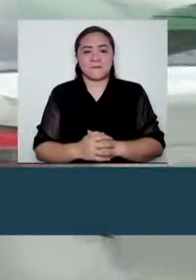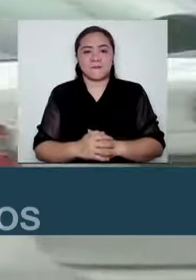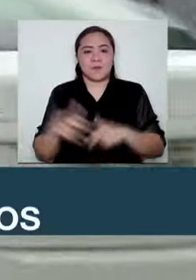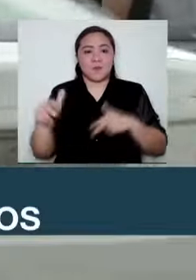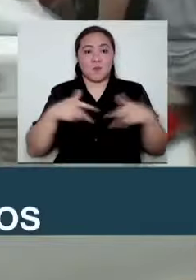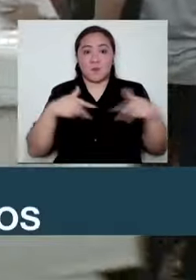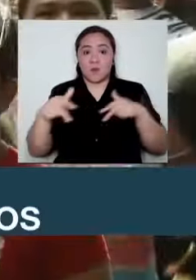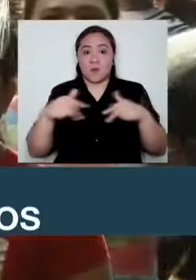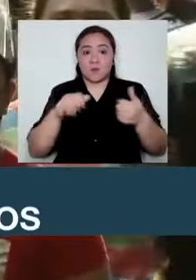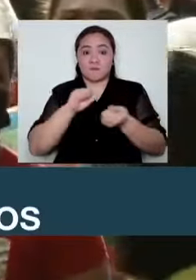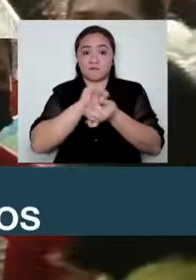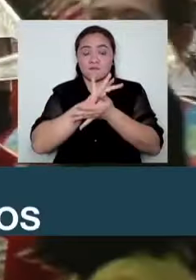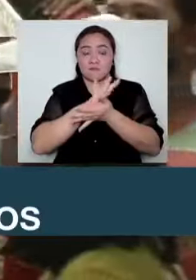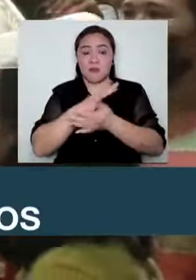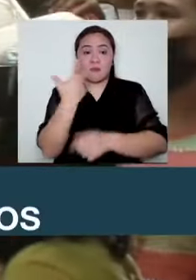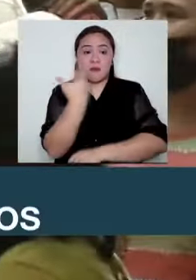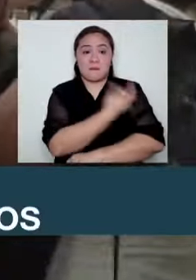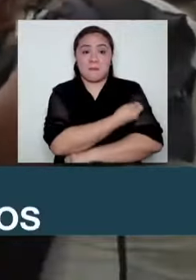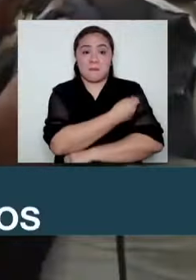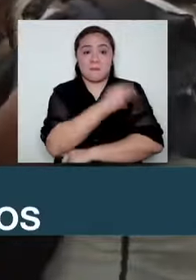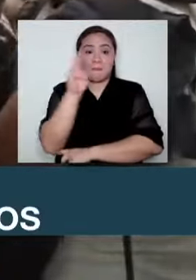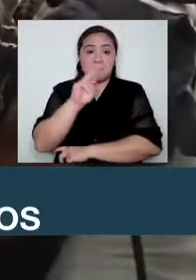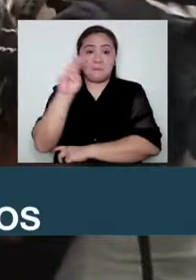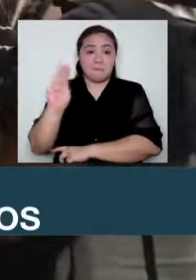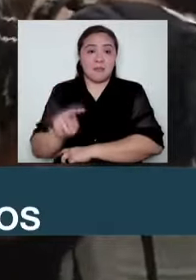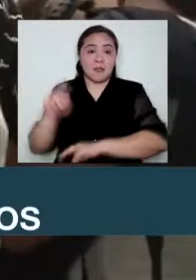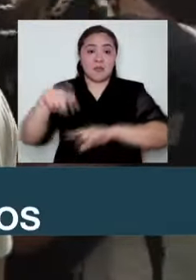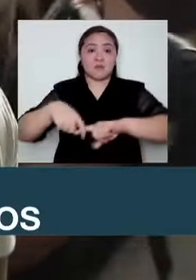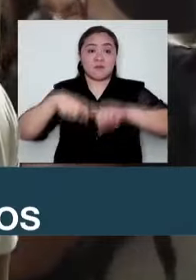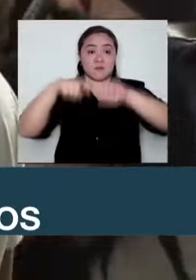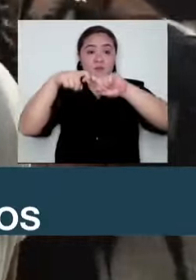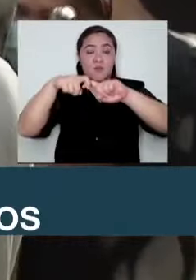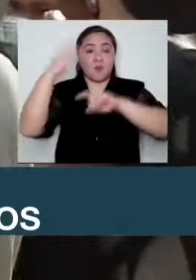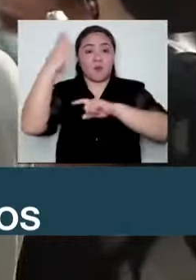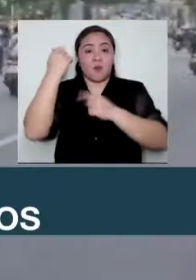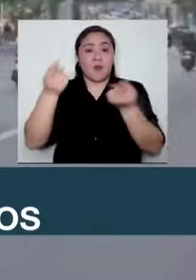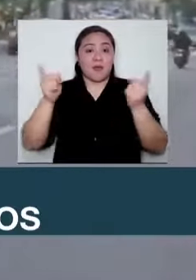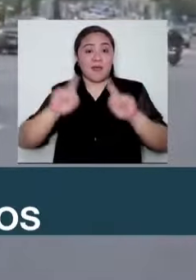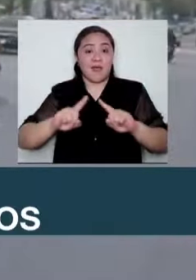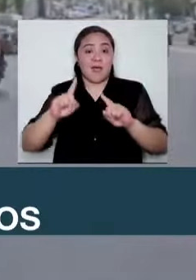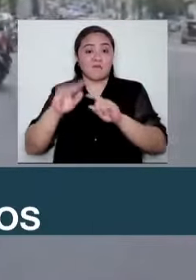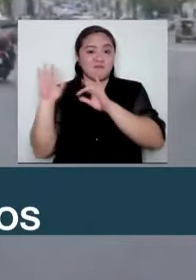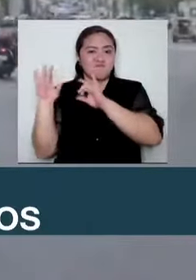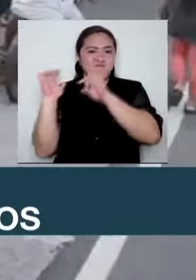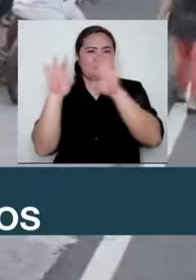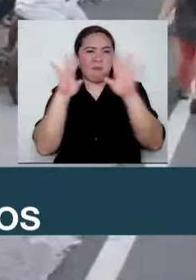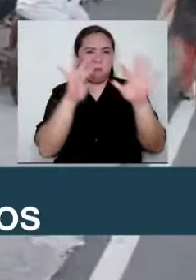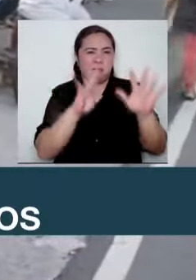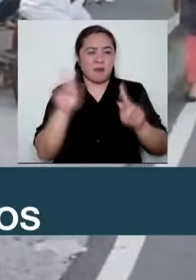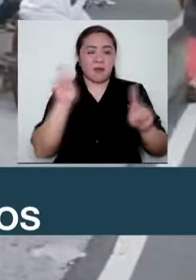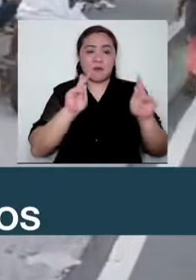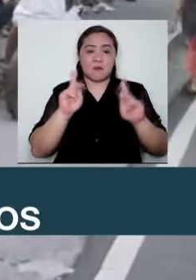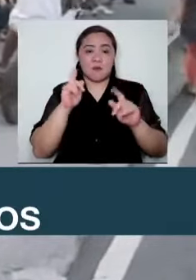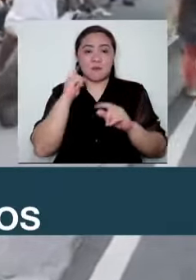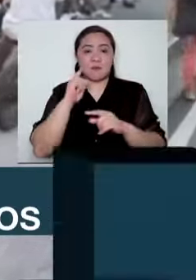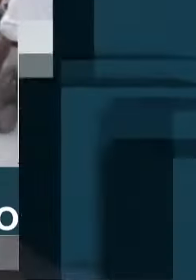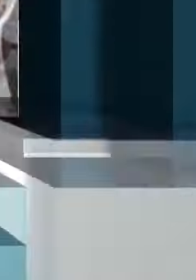Walk-in COVID-19 vaccinations in Metro Manila suspended following the recent chaos in inoculation